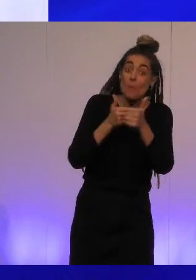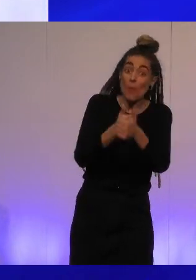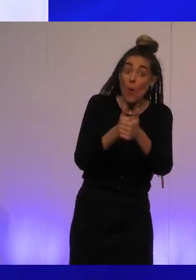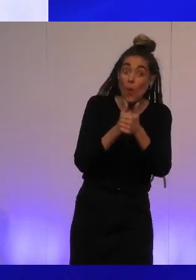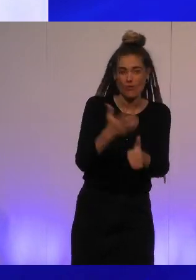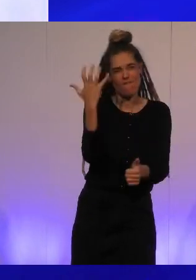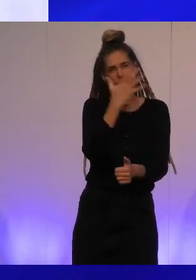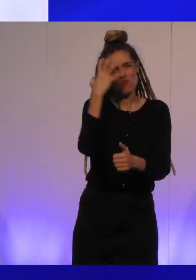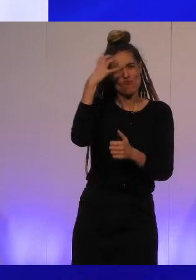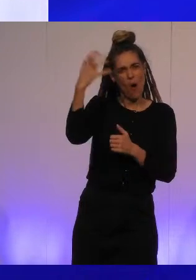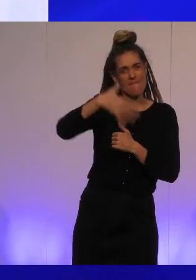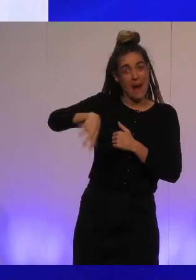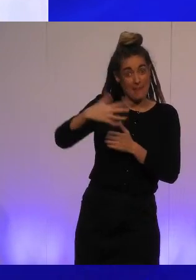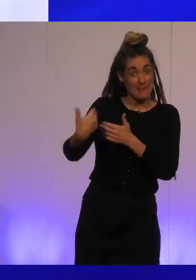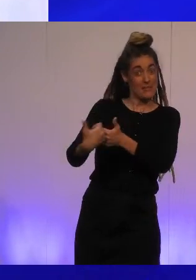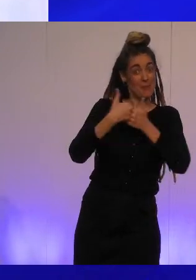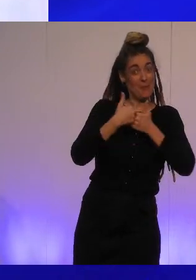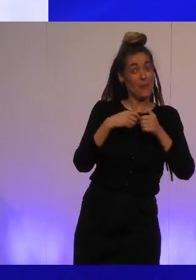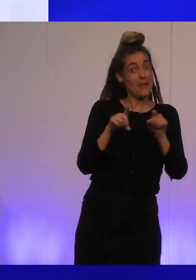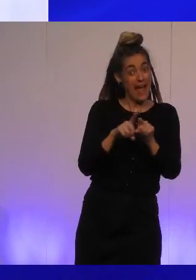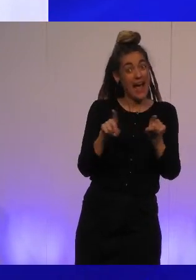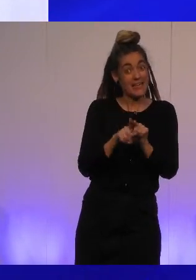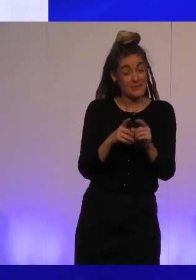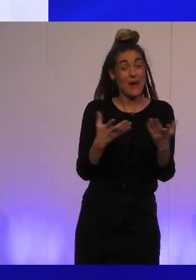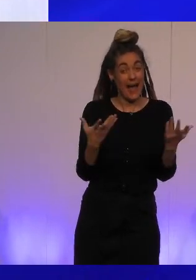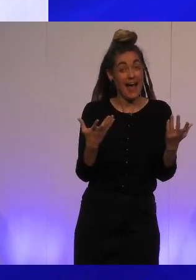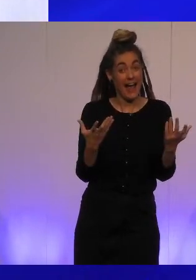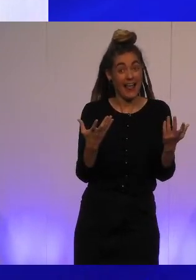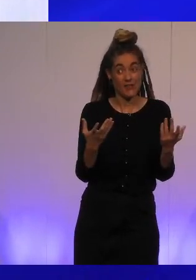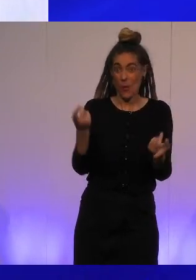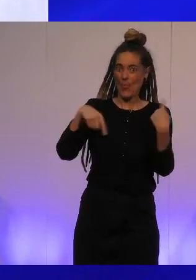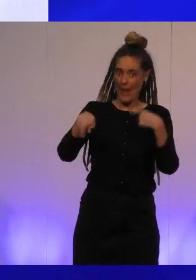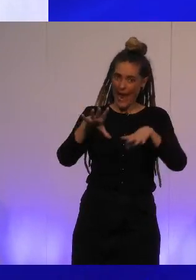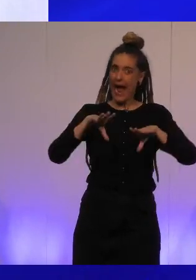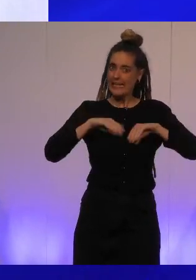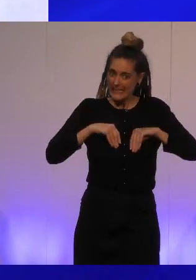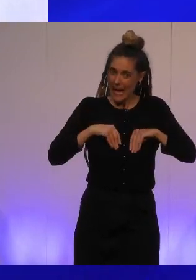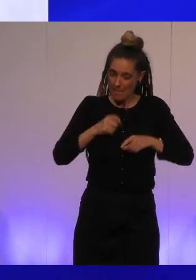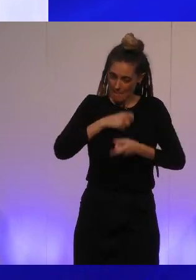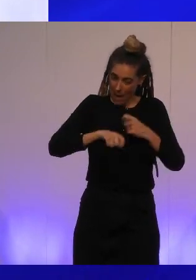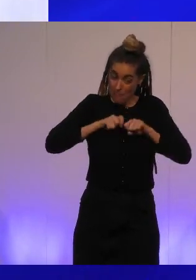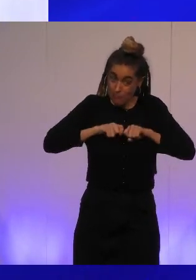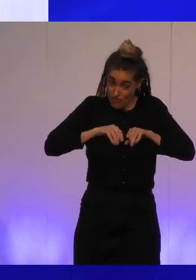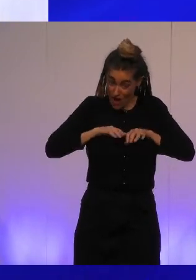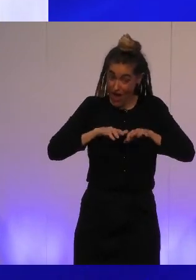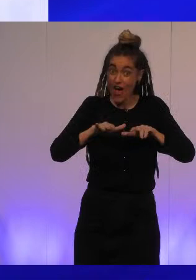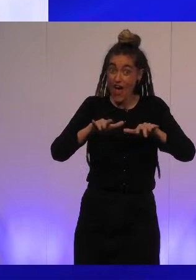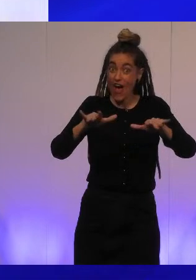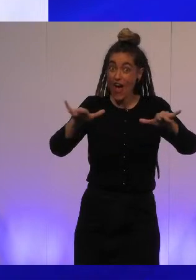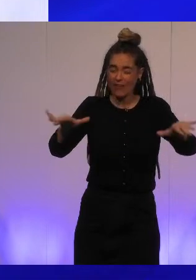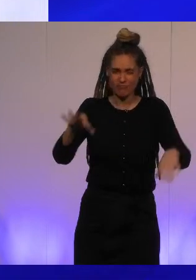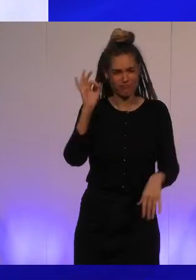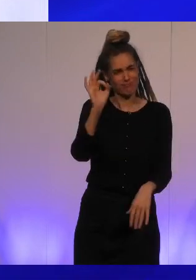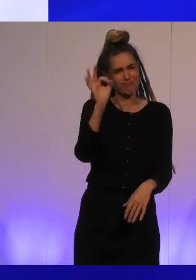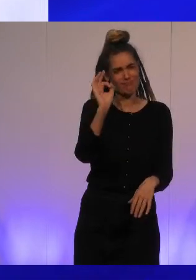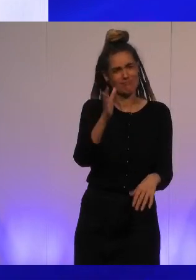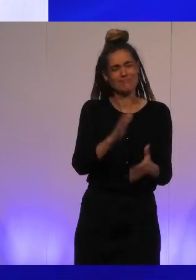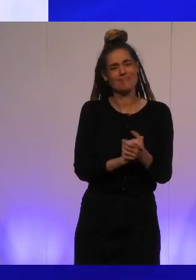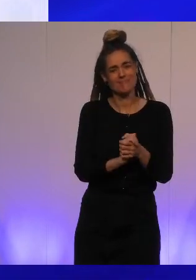family supporting us, then that adoption is starting to spread. That's super. And